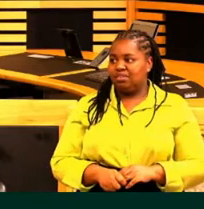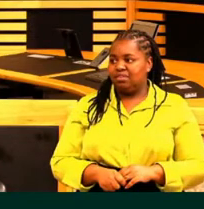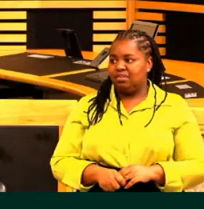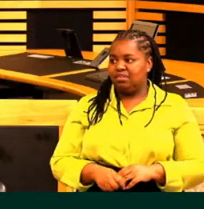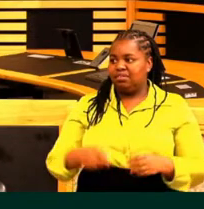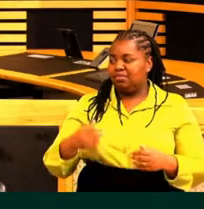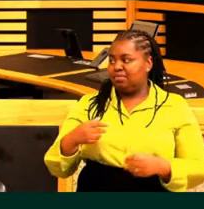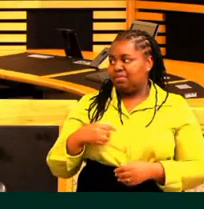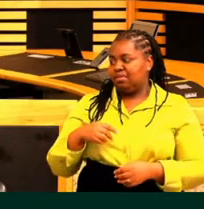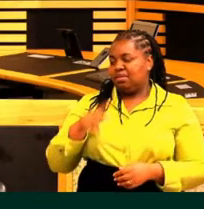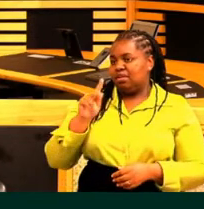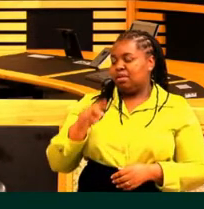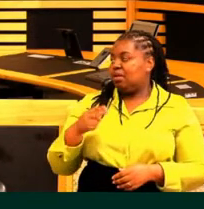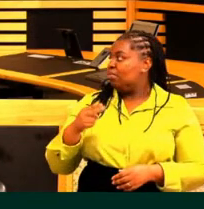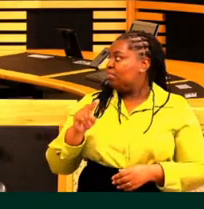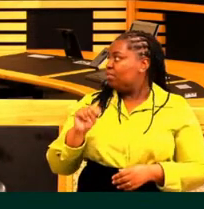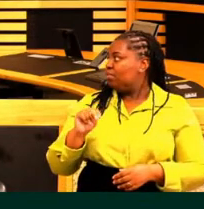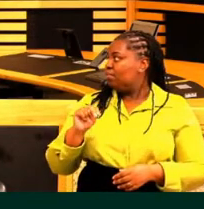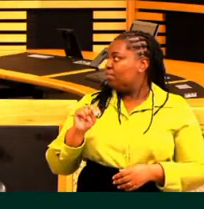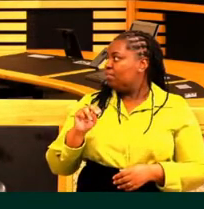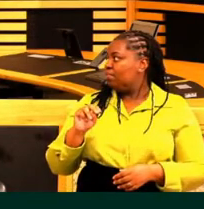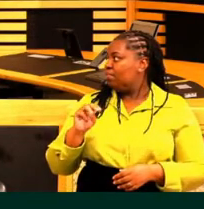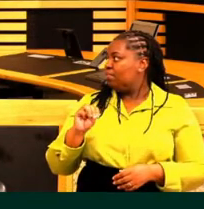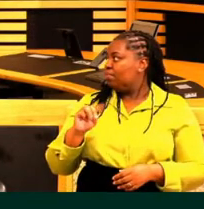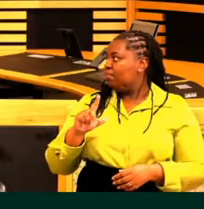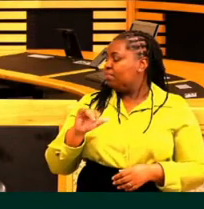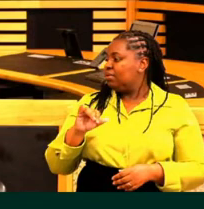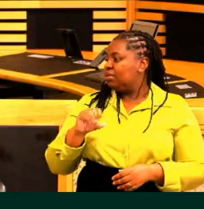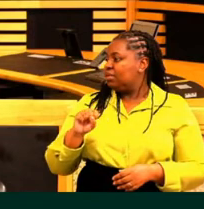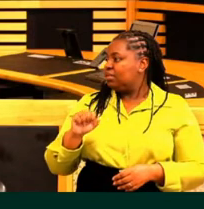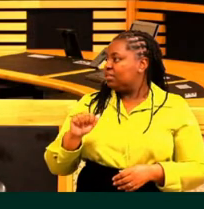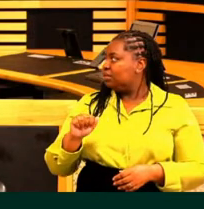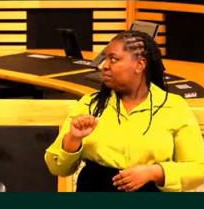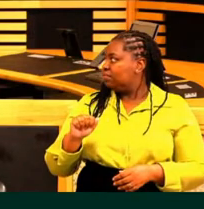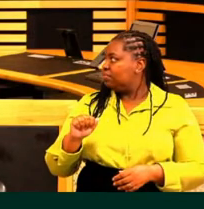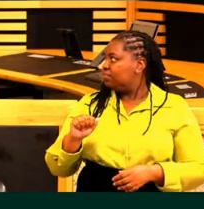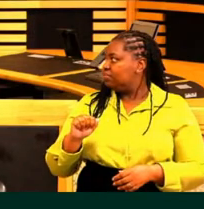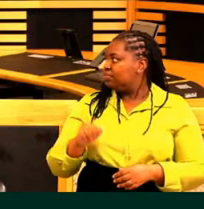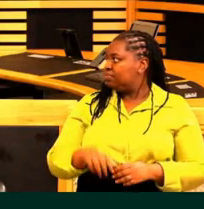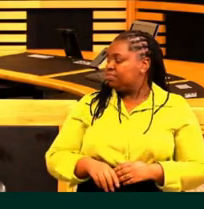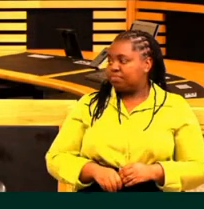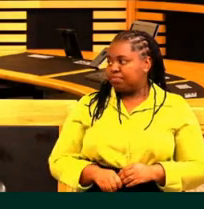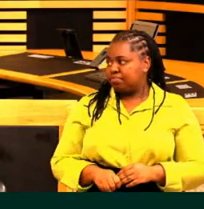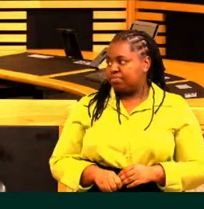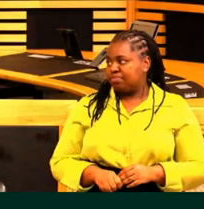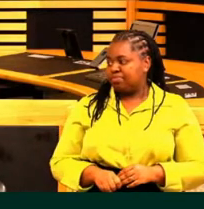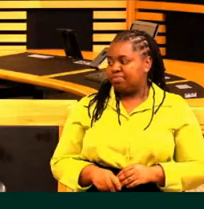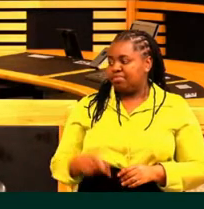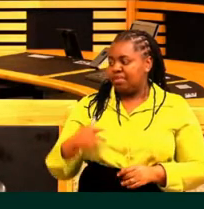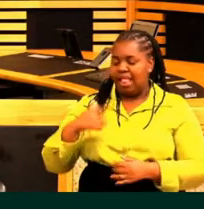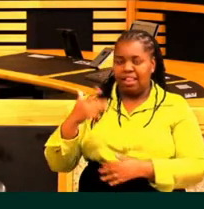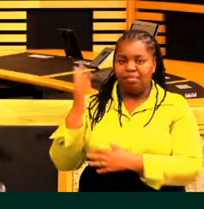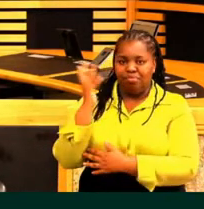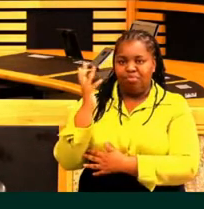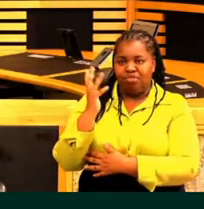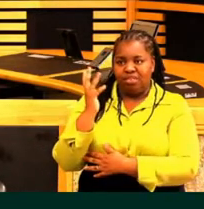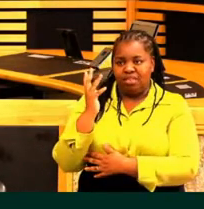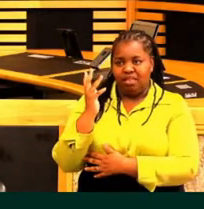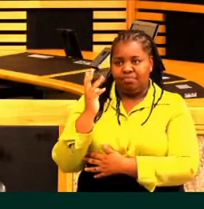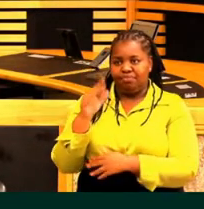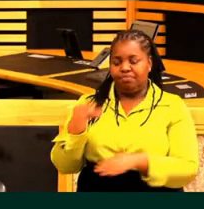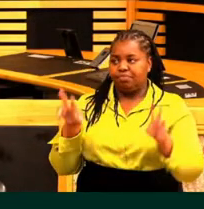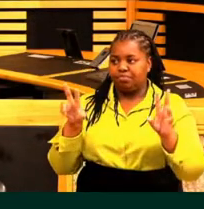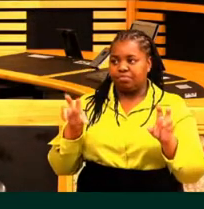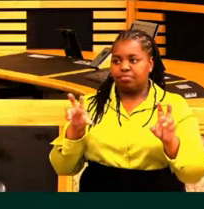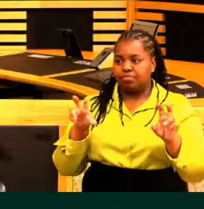pum lisaquana I am from the amatory region I'll be presenting under the thematical